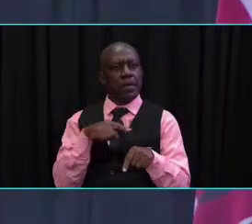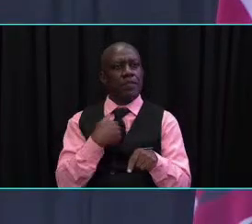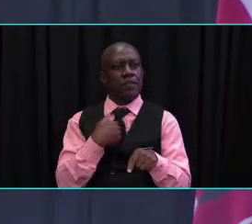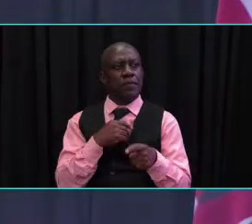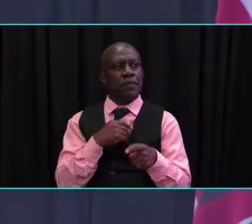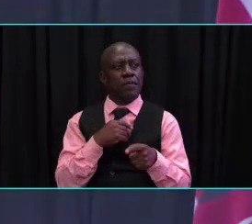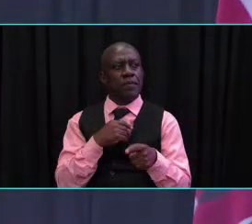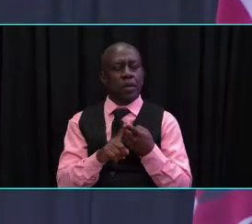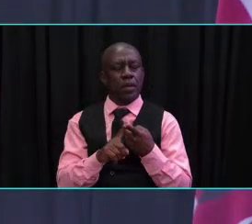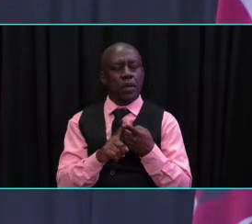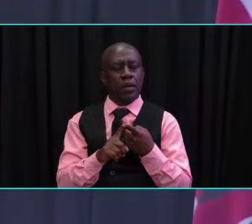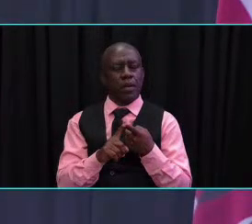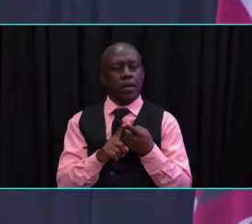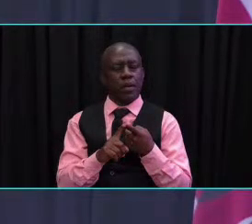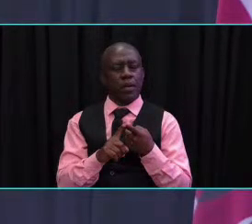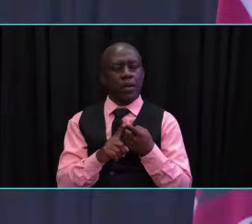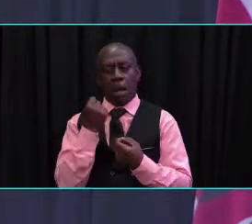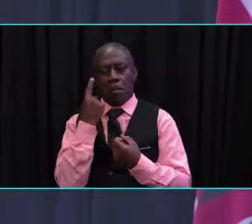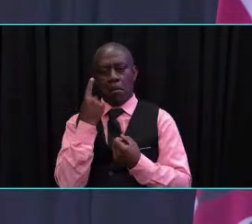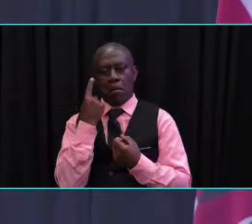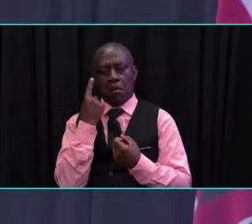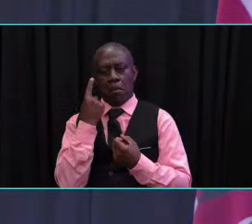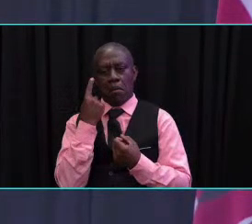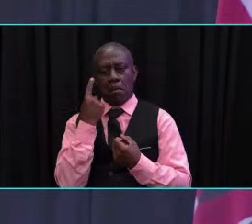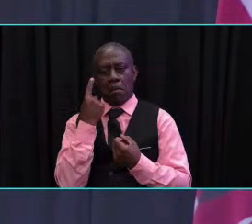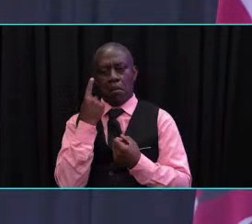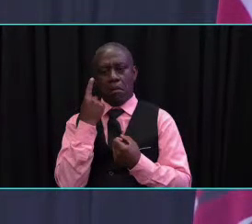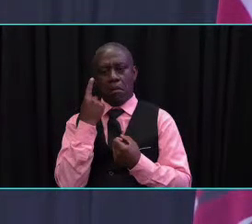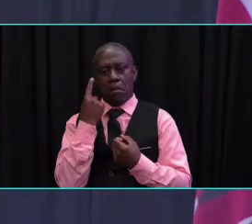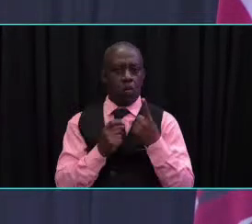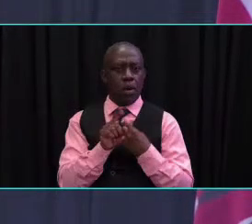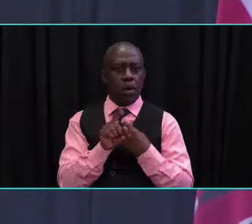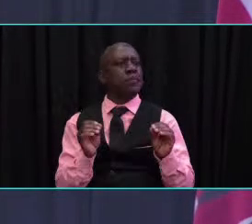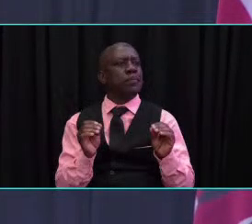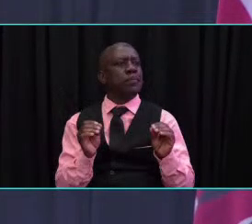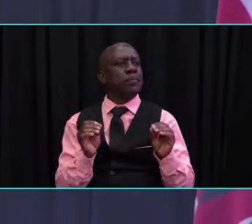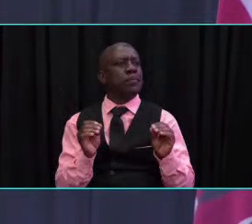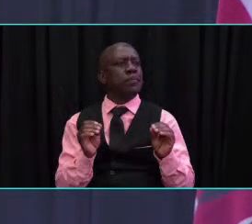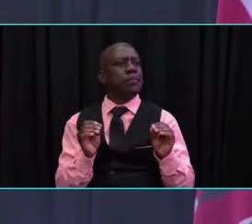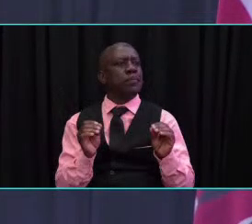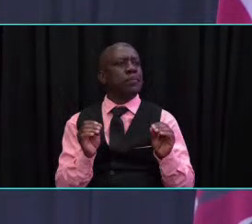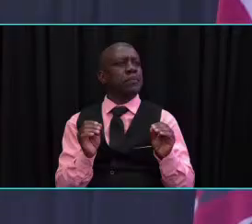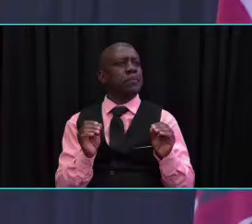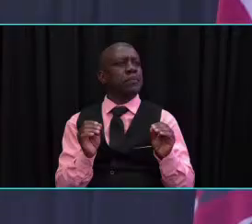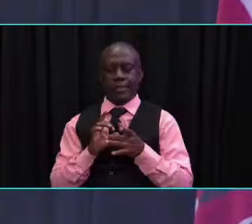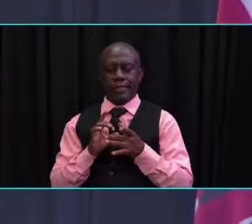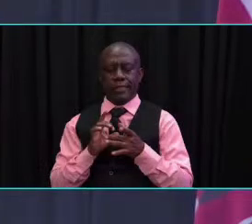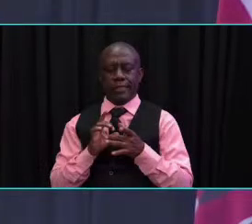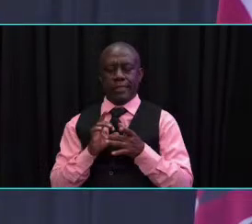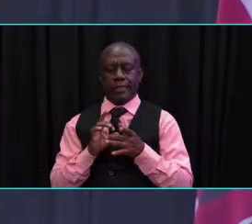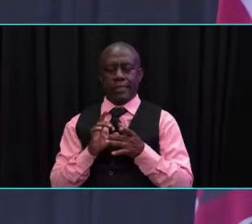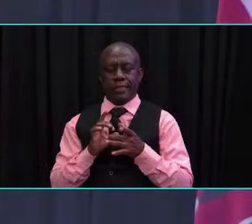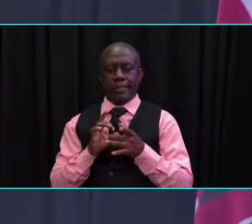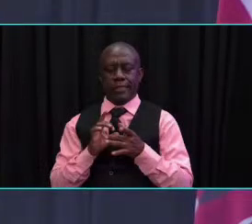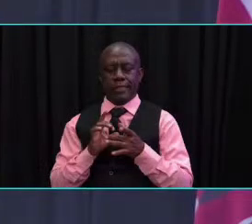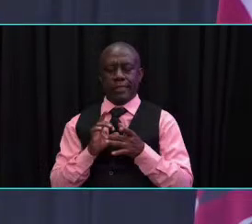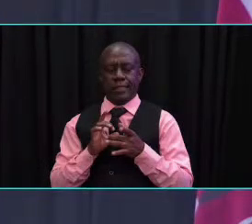understanding each other and therefore coming up with joint solutions. I think